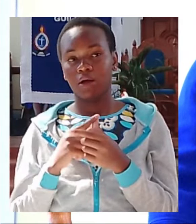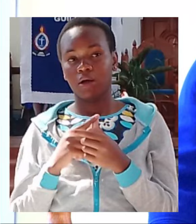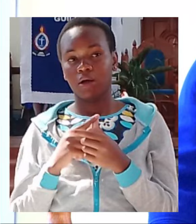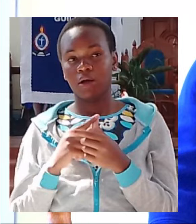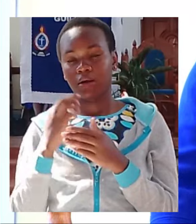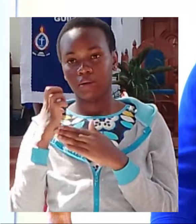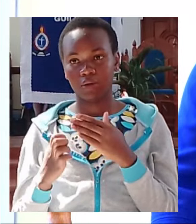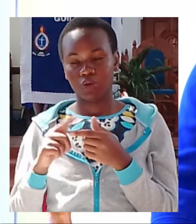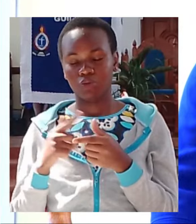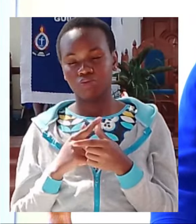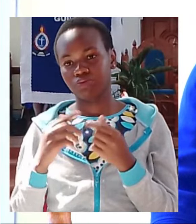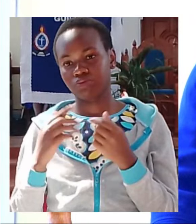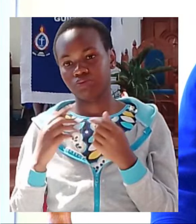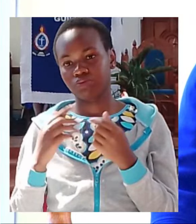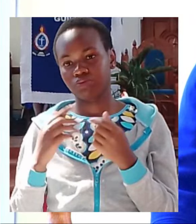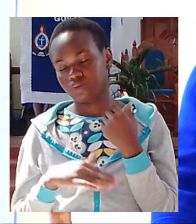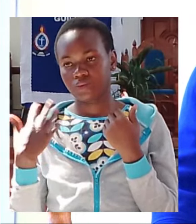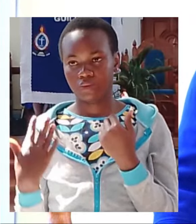to damnation.